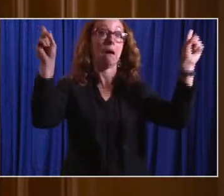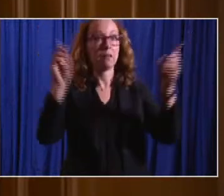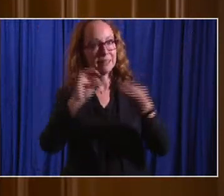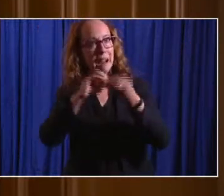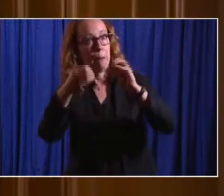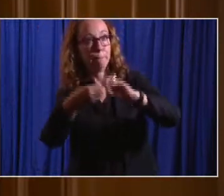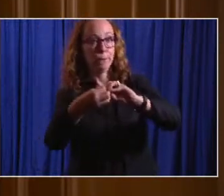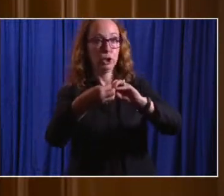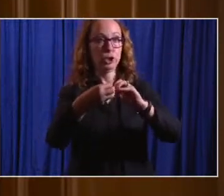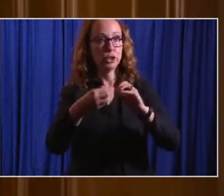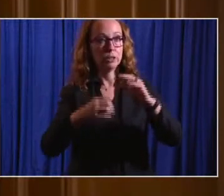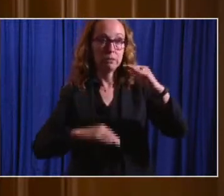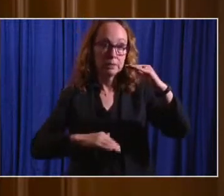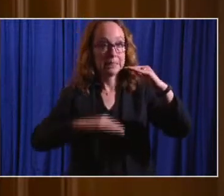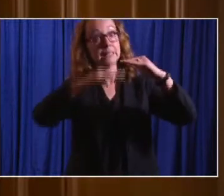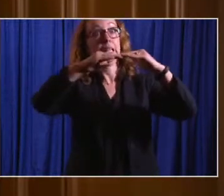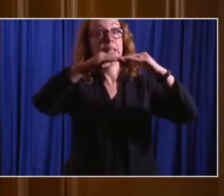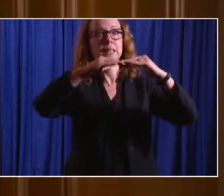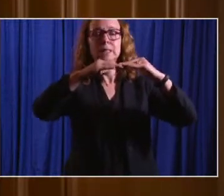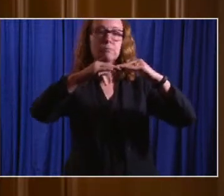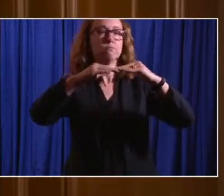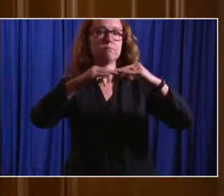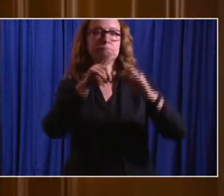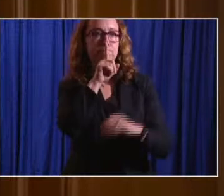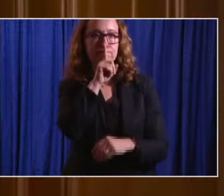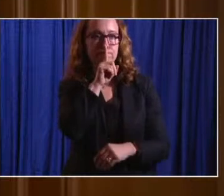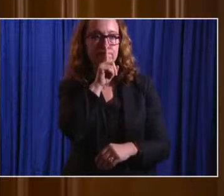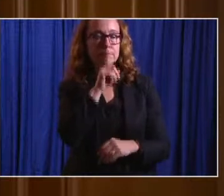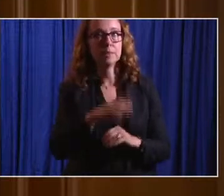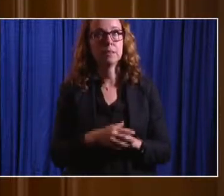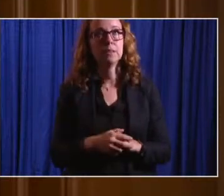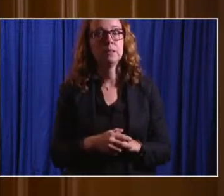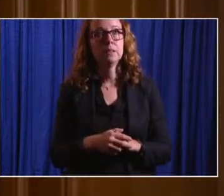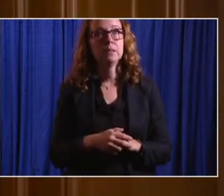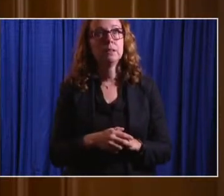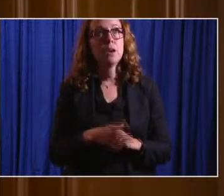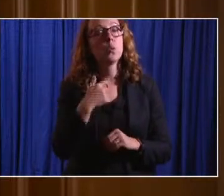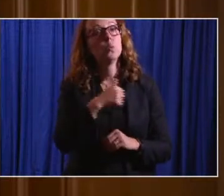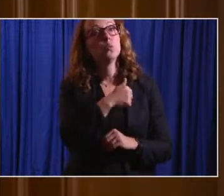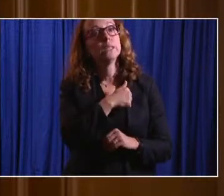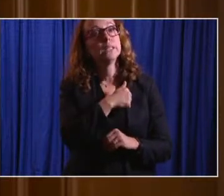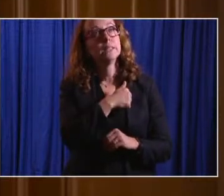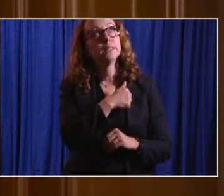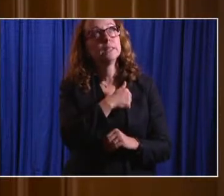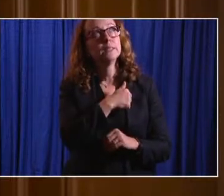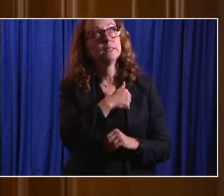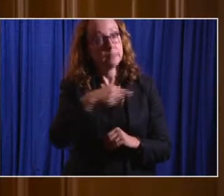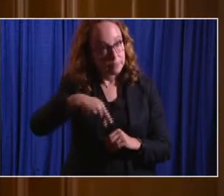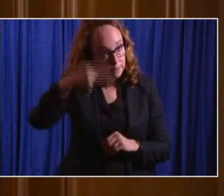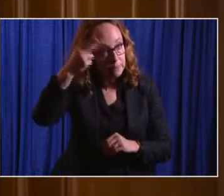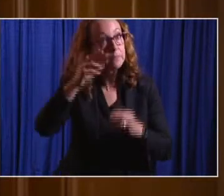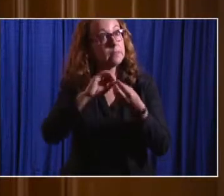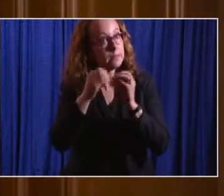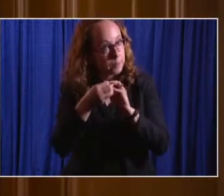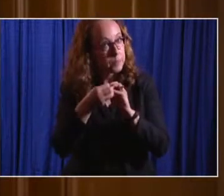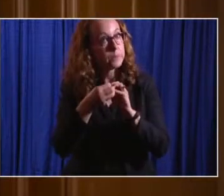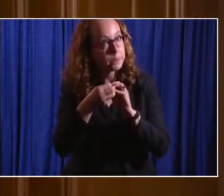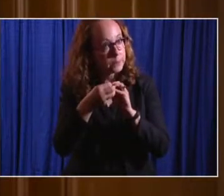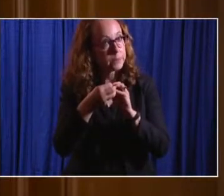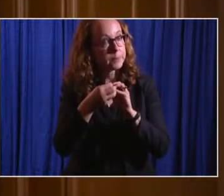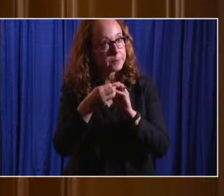our ceiling. We continue to see even high numbers. Our group, for